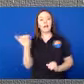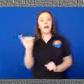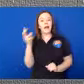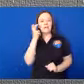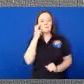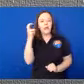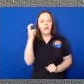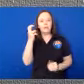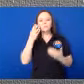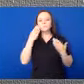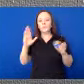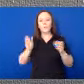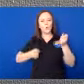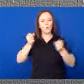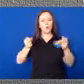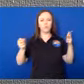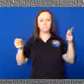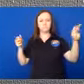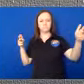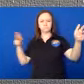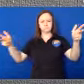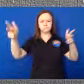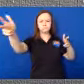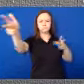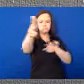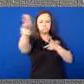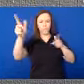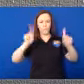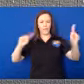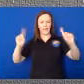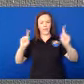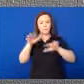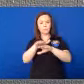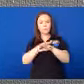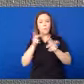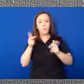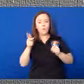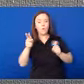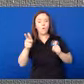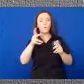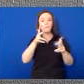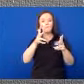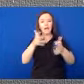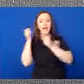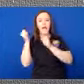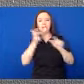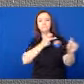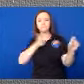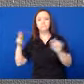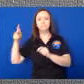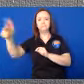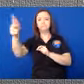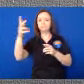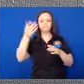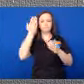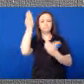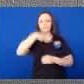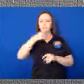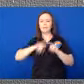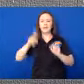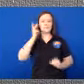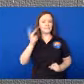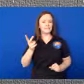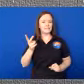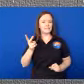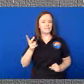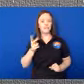around you, where they are. Are they slowing down? Are they going faster? And it's basically everyone's just driving blind. And that's why you don't want